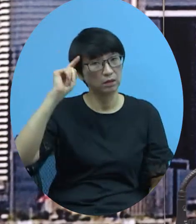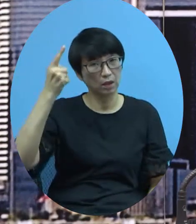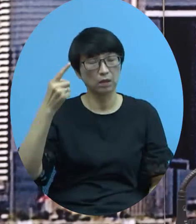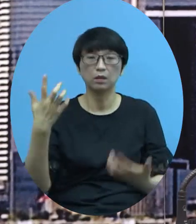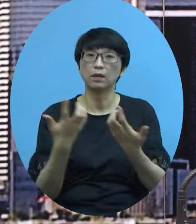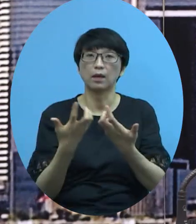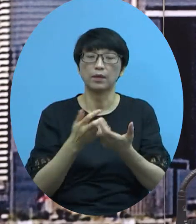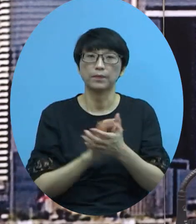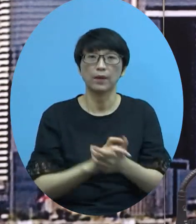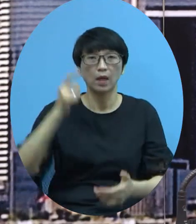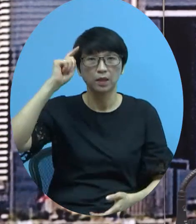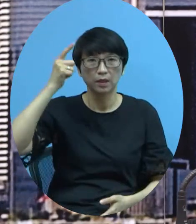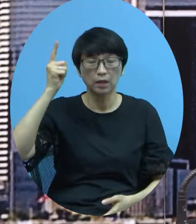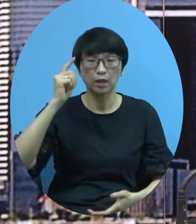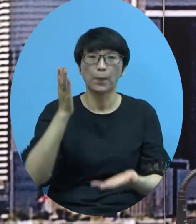to day.